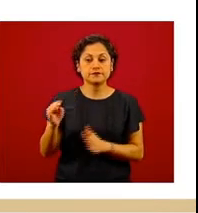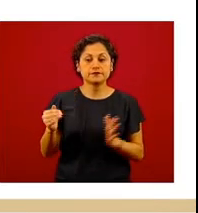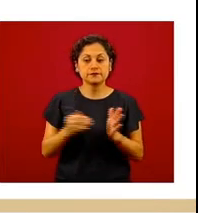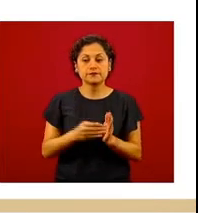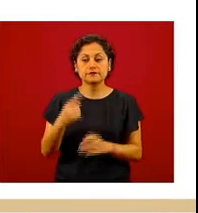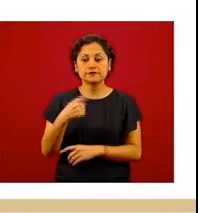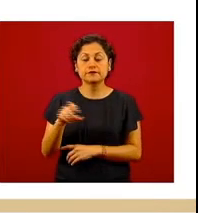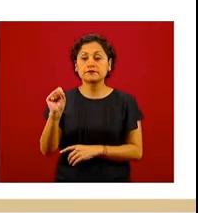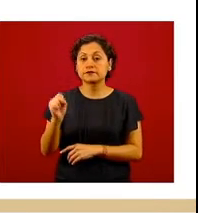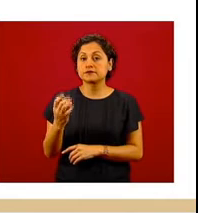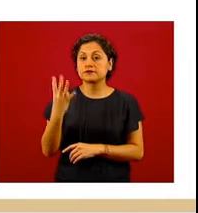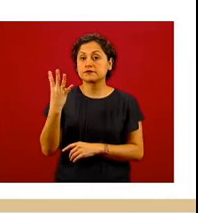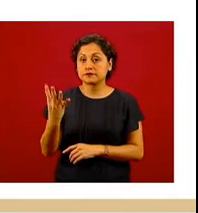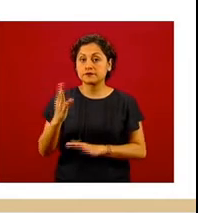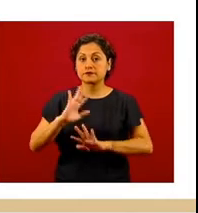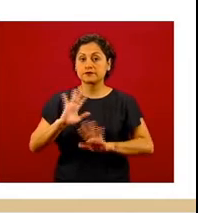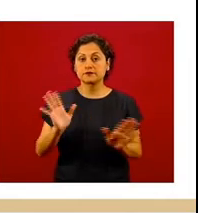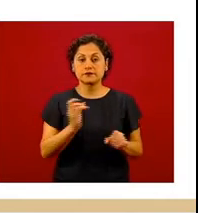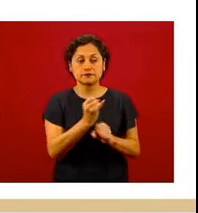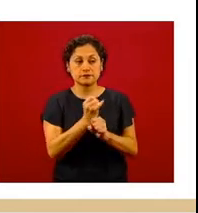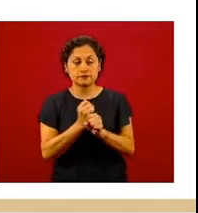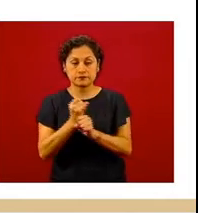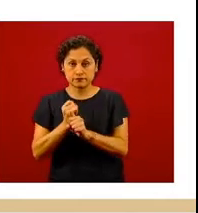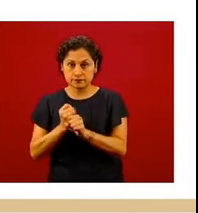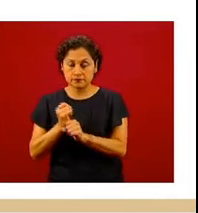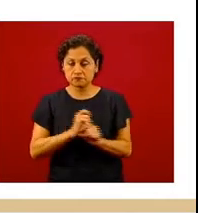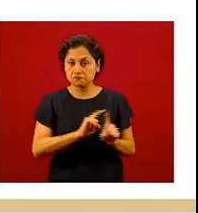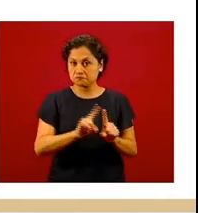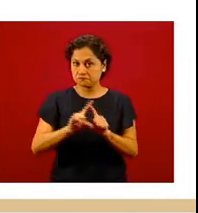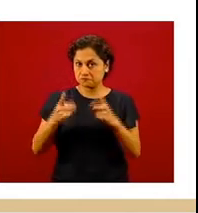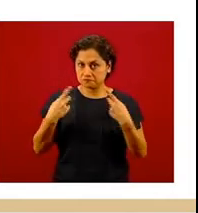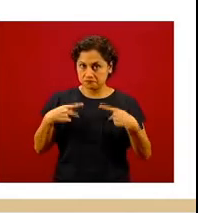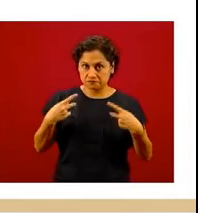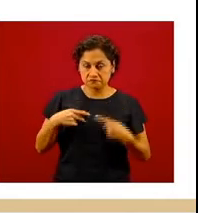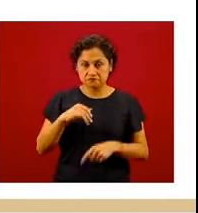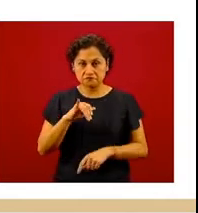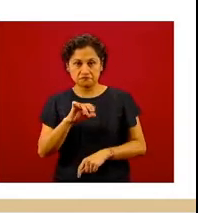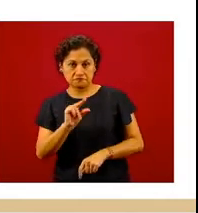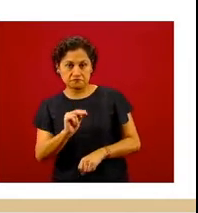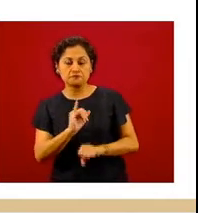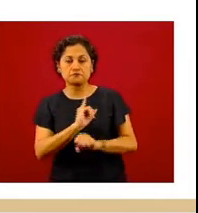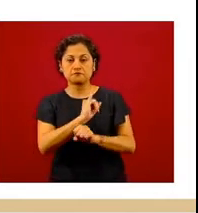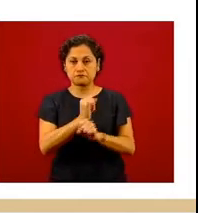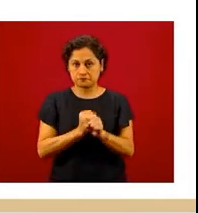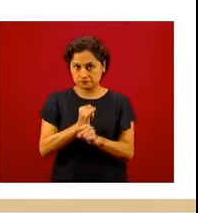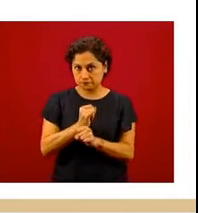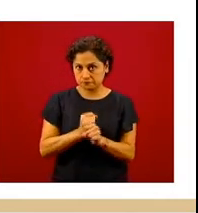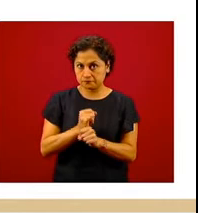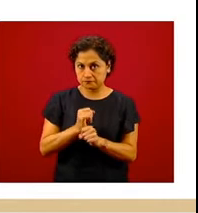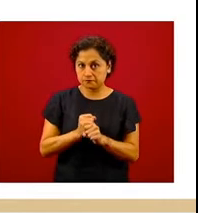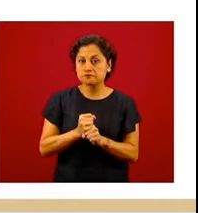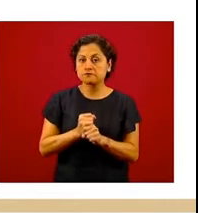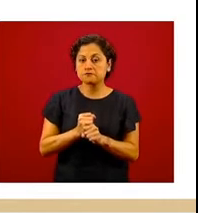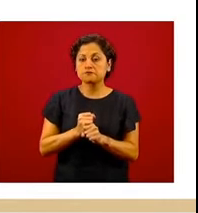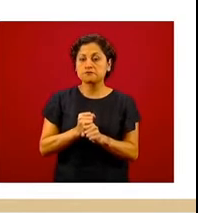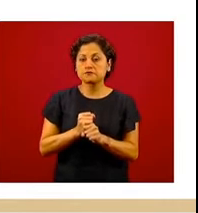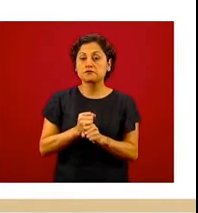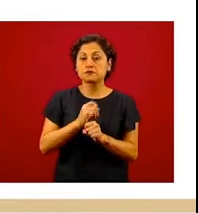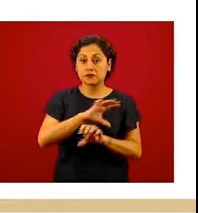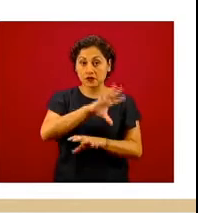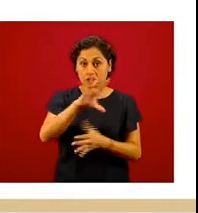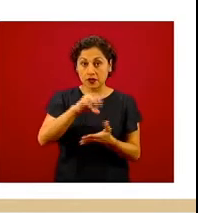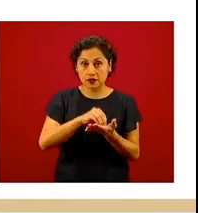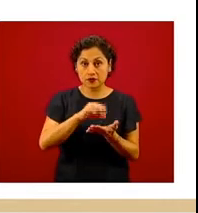219,164 people have been tested. They've been classified of suspect cases, and so they